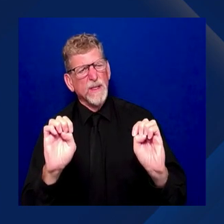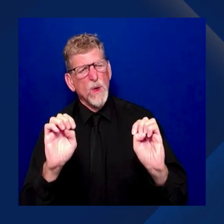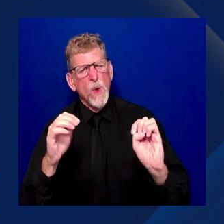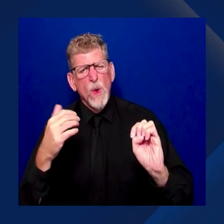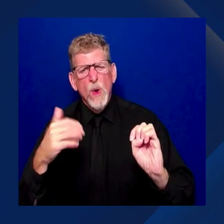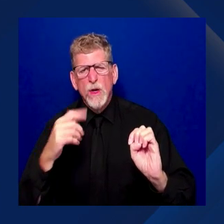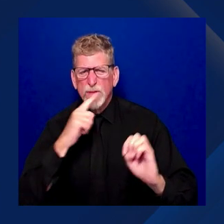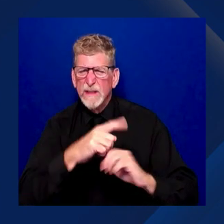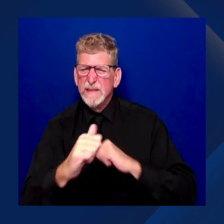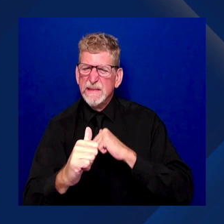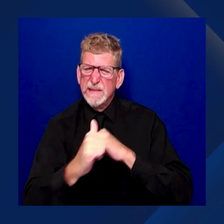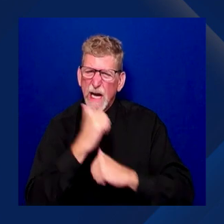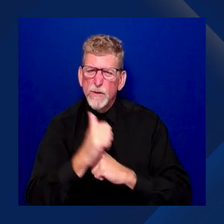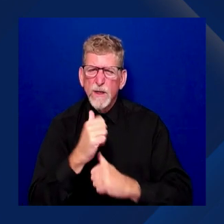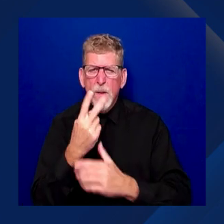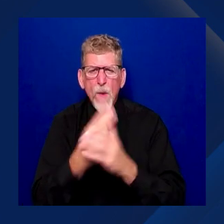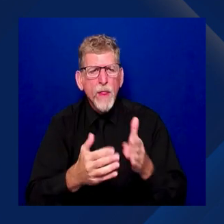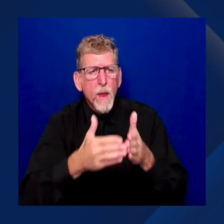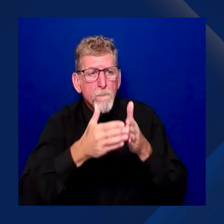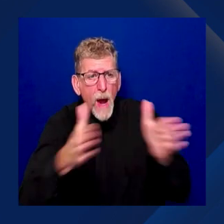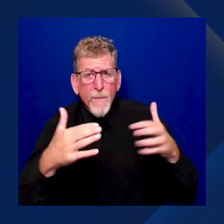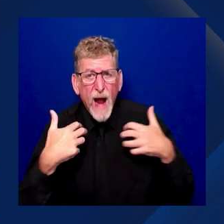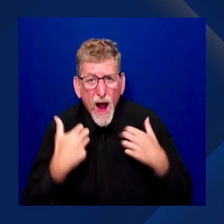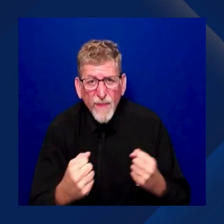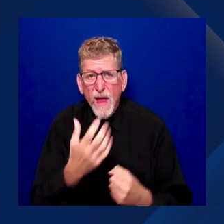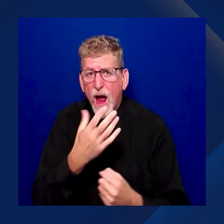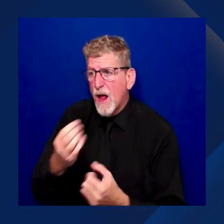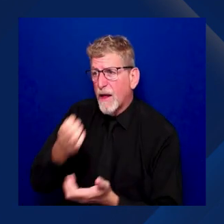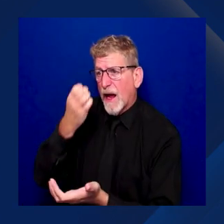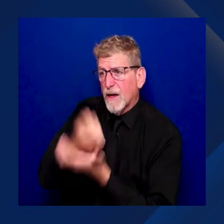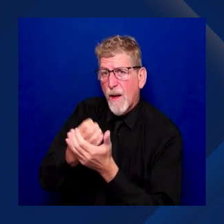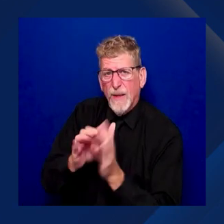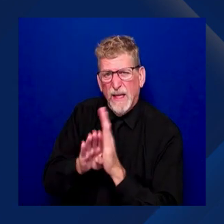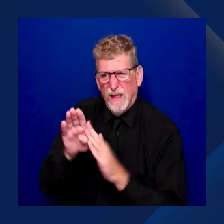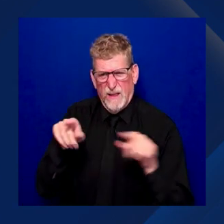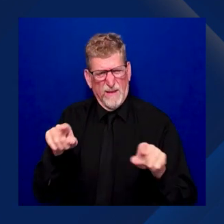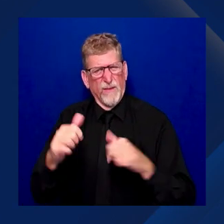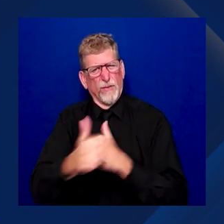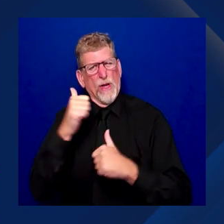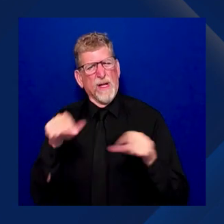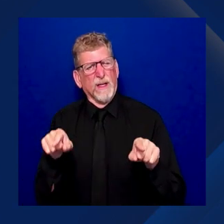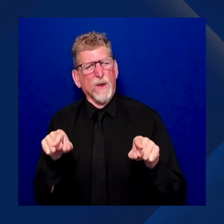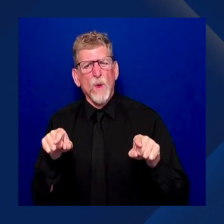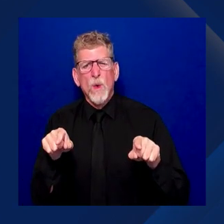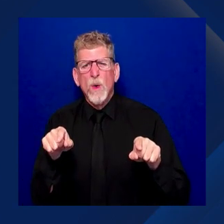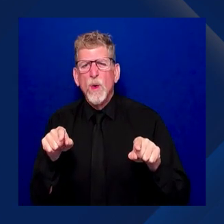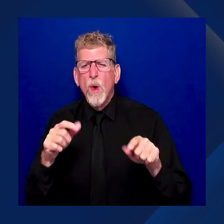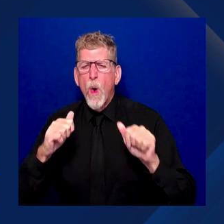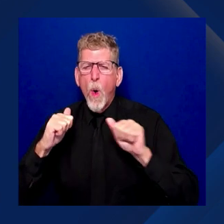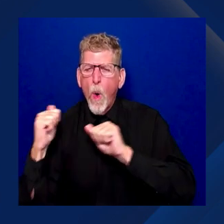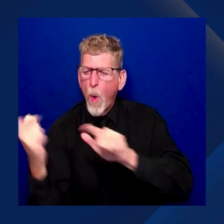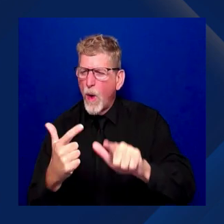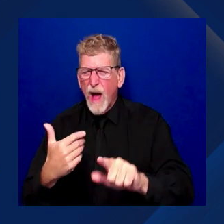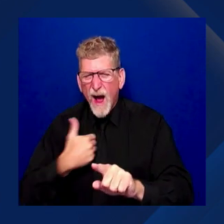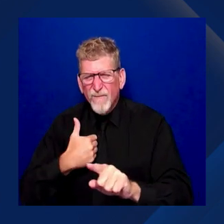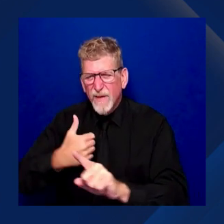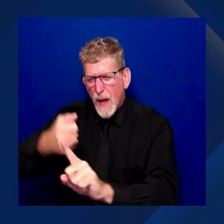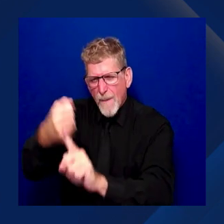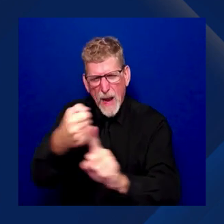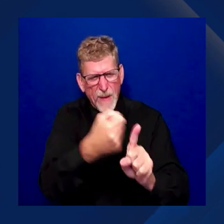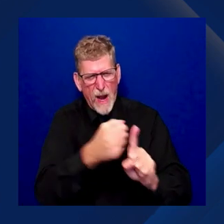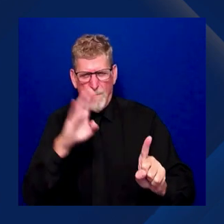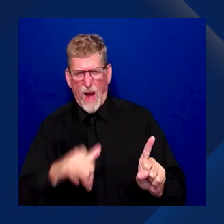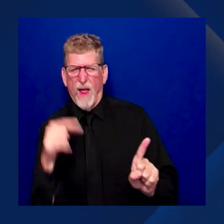health and economic growth, which means everyone is impacted by it. Because just think about